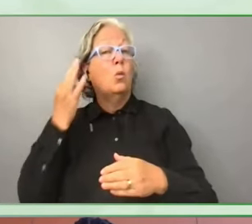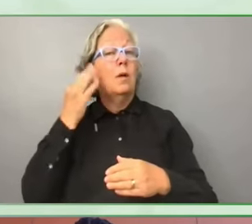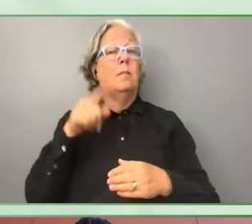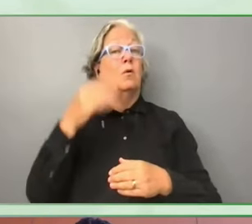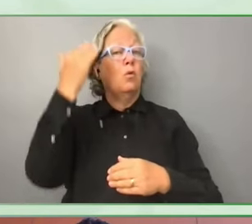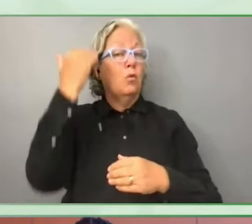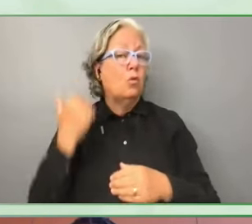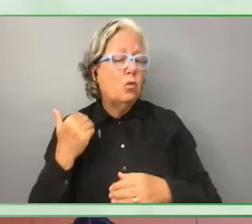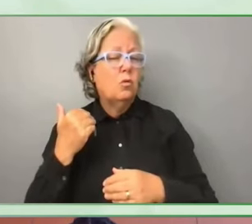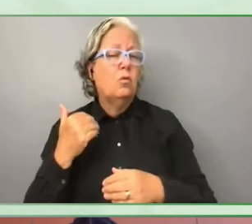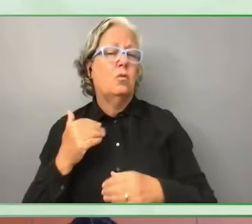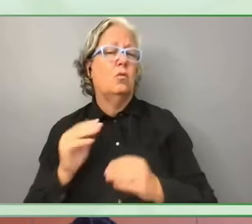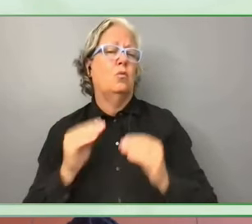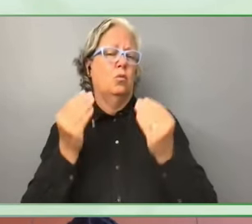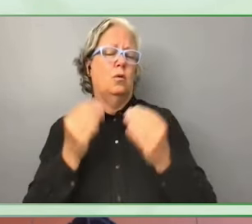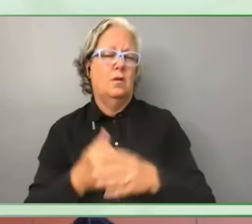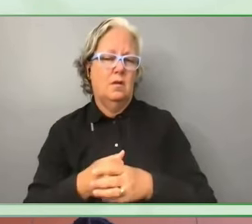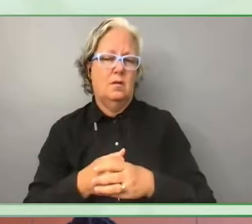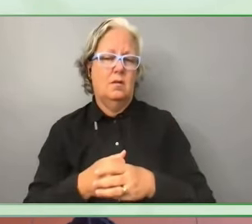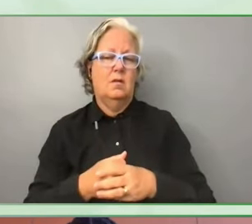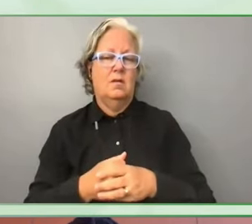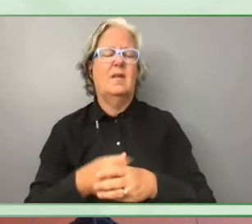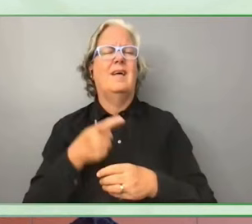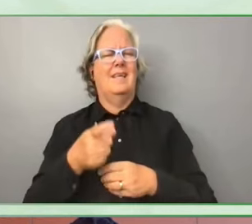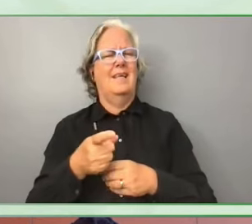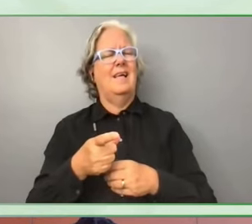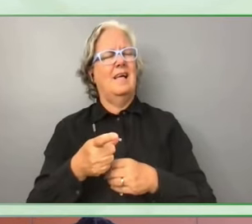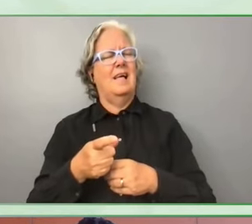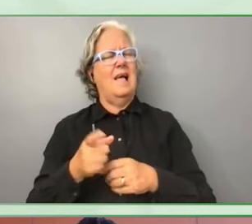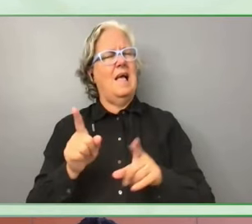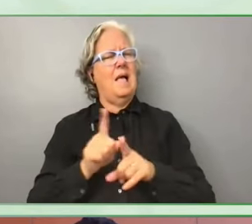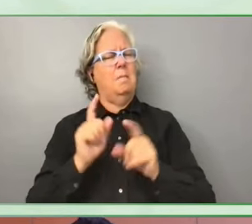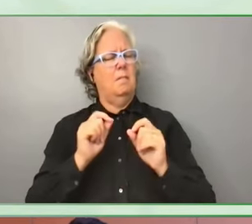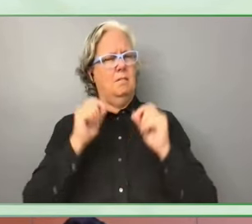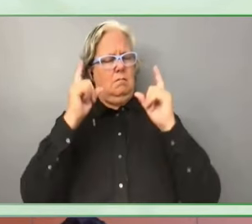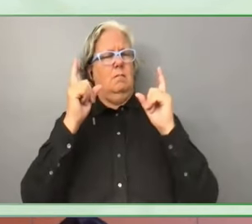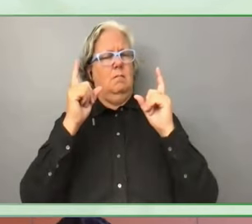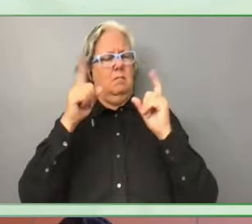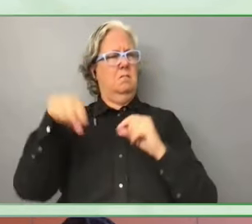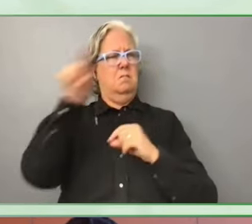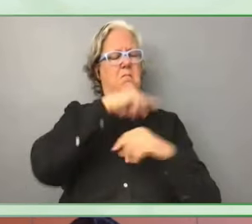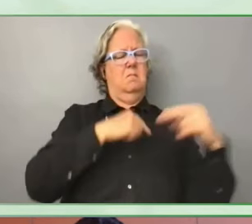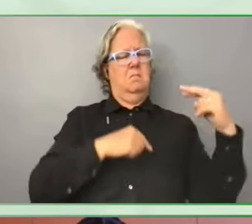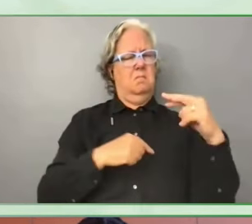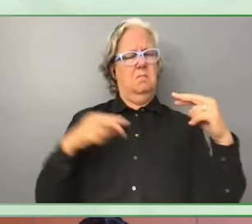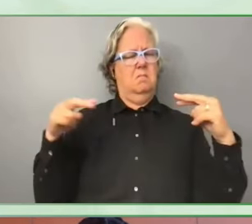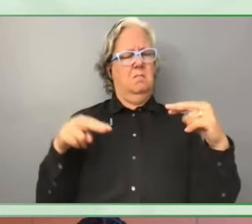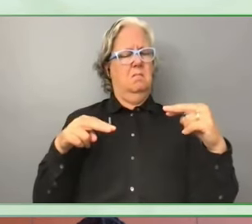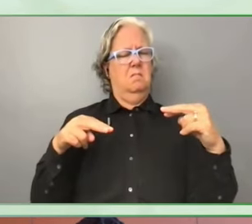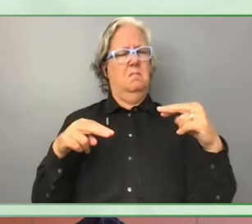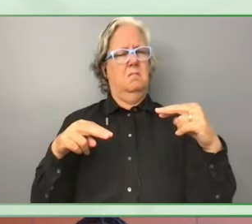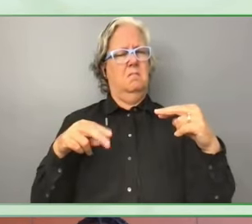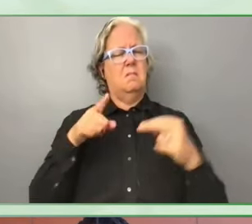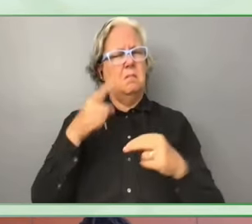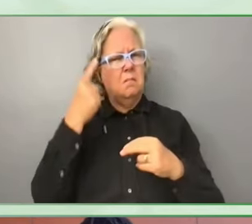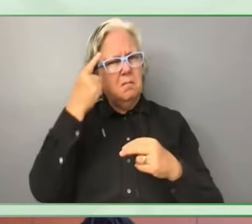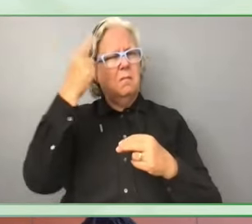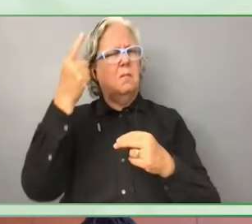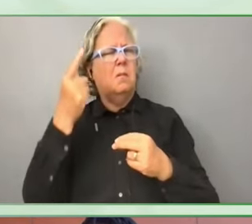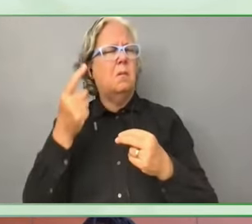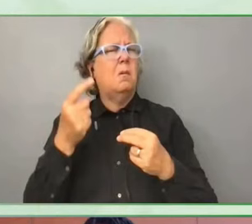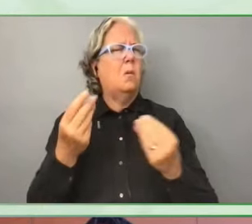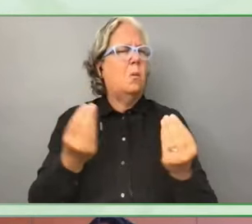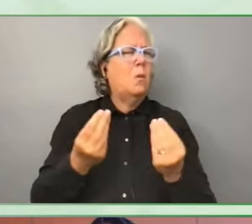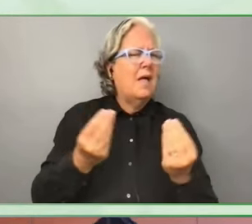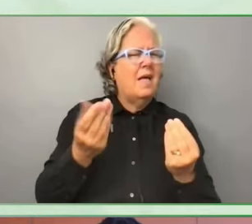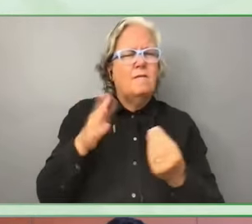it was an eye-opener in the society. Where was the innovation part of it? We had to give the